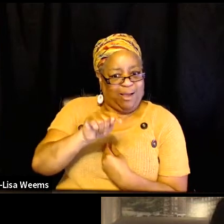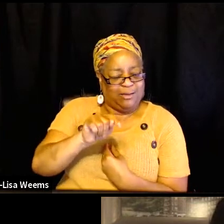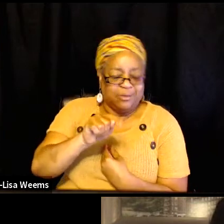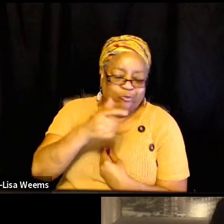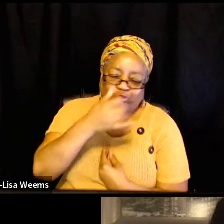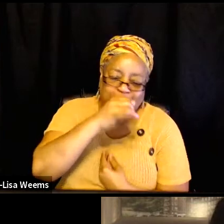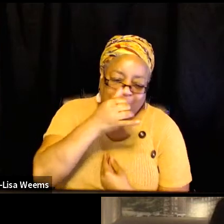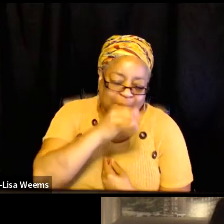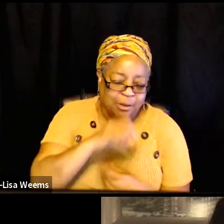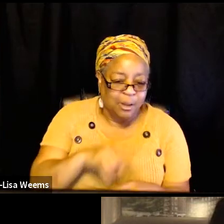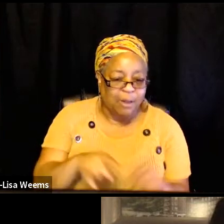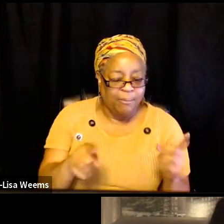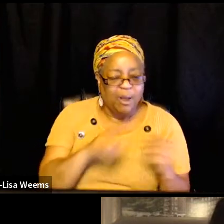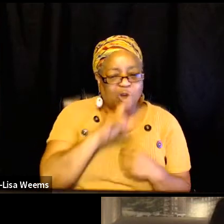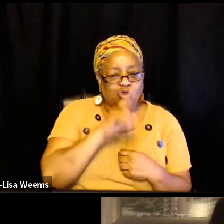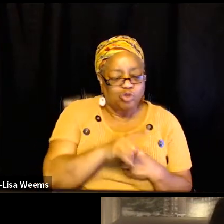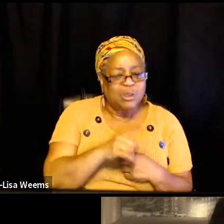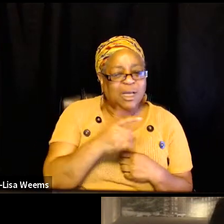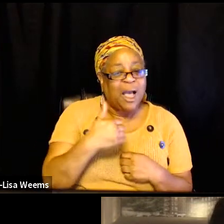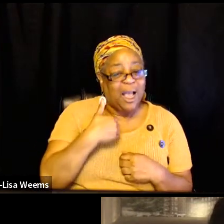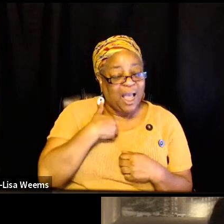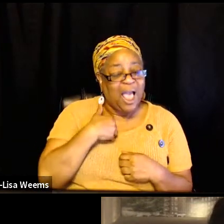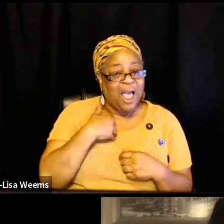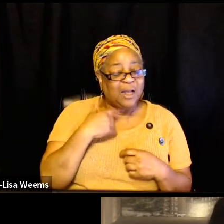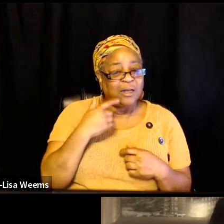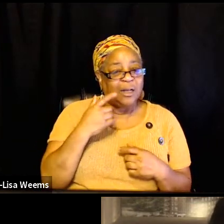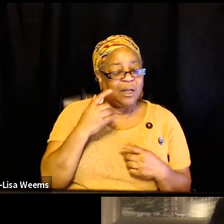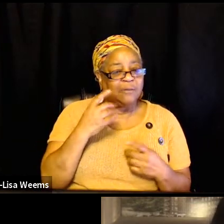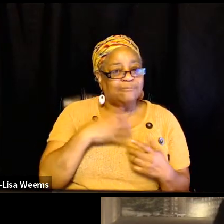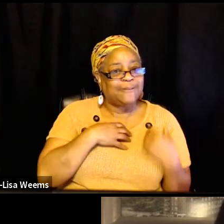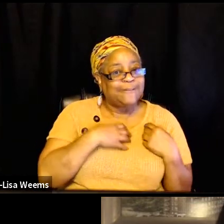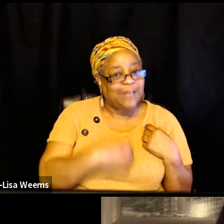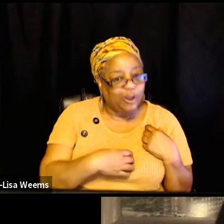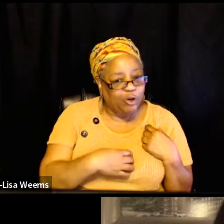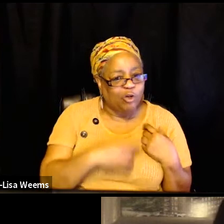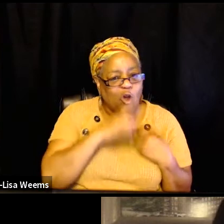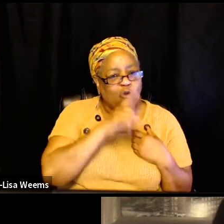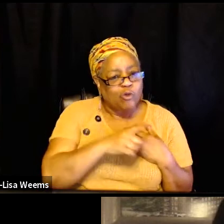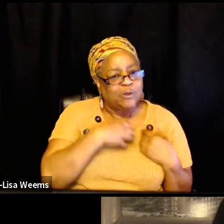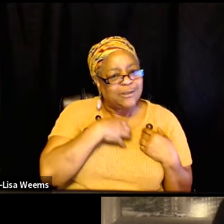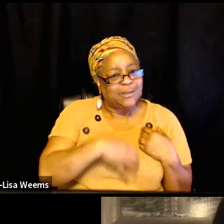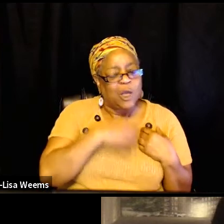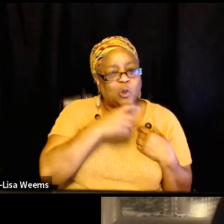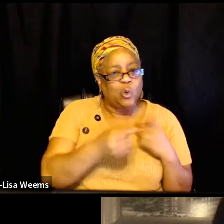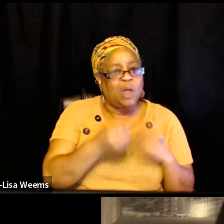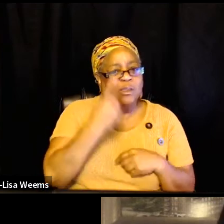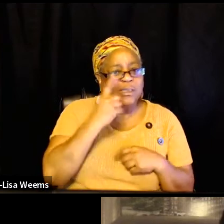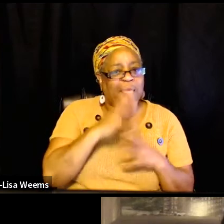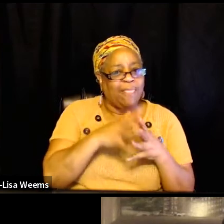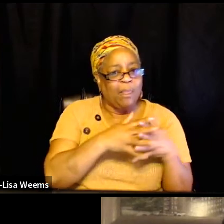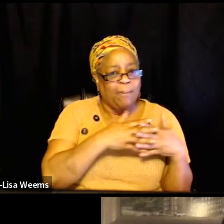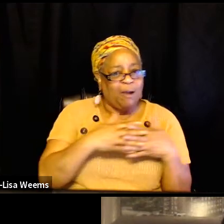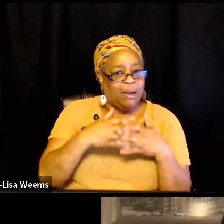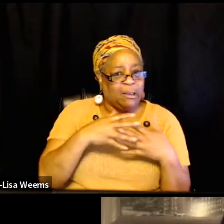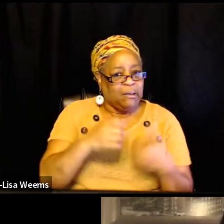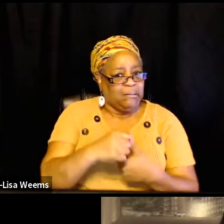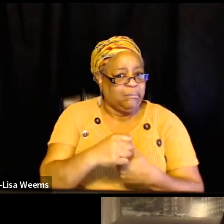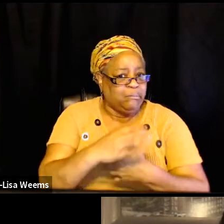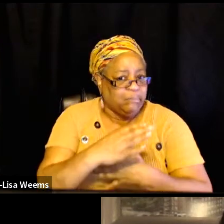thing was true. I had a legitimate desire to understand the Americas in a different way.